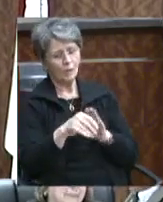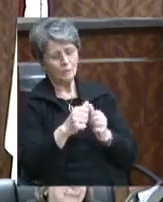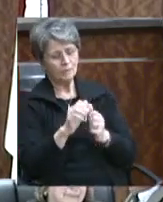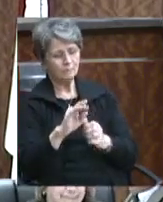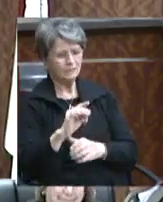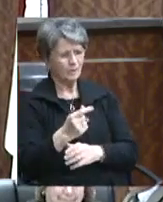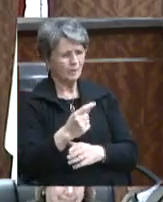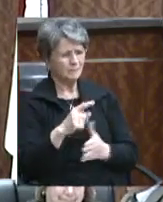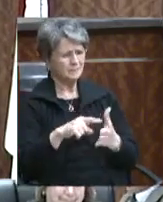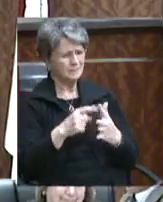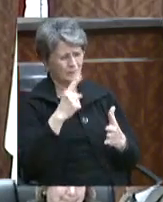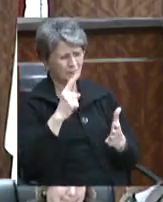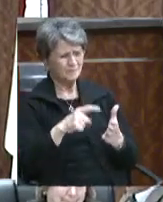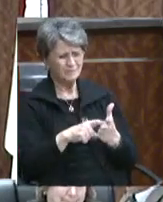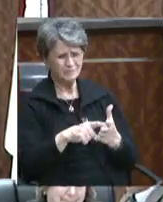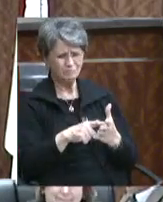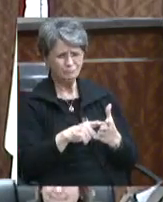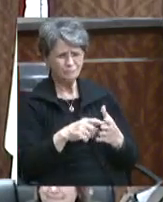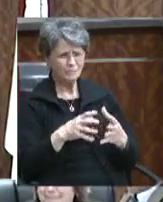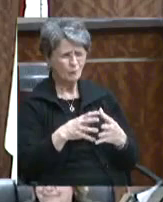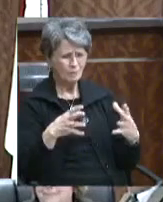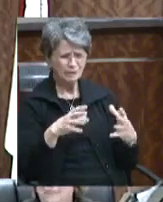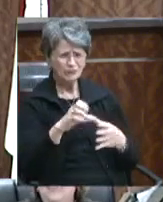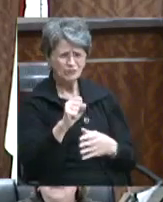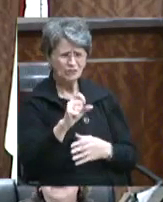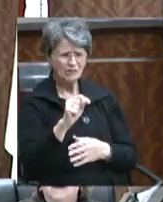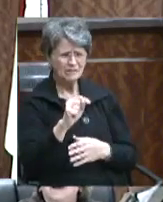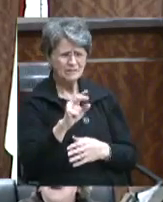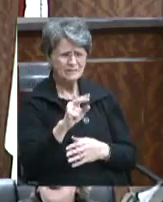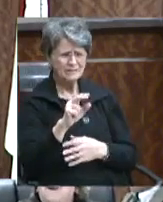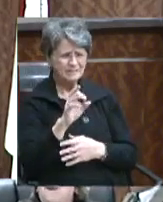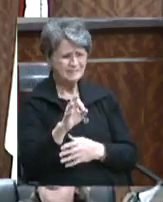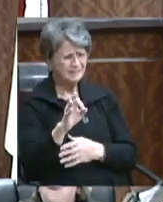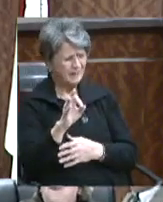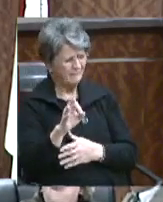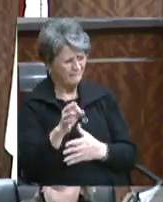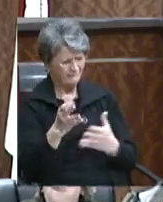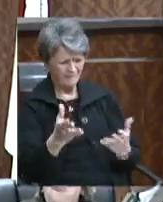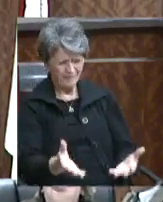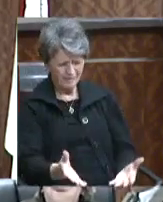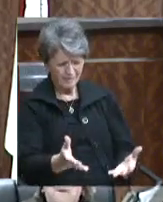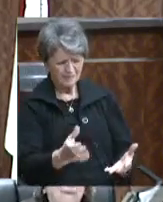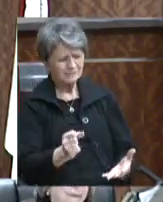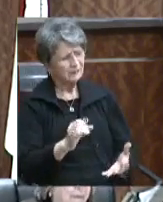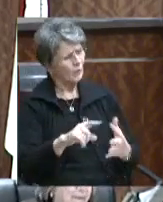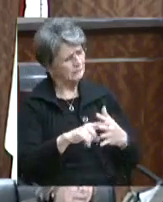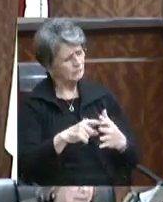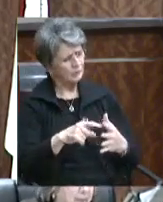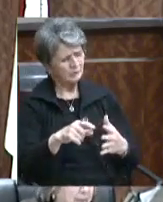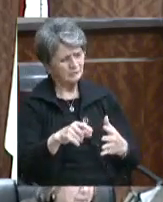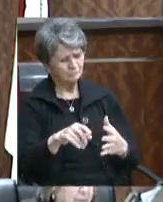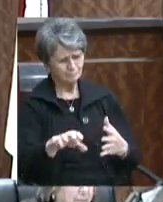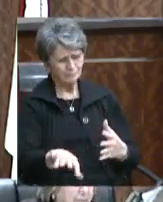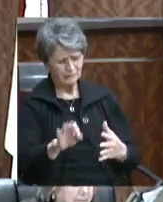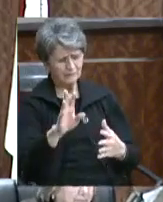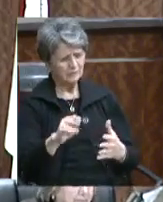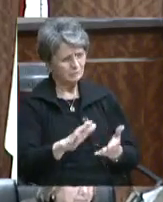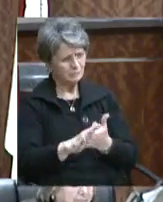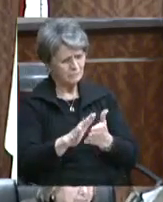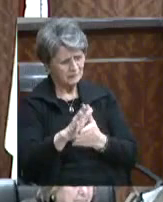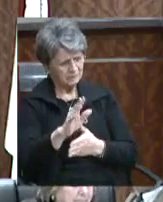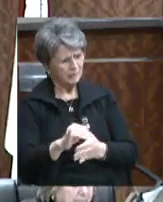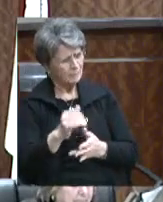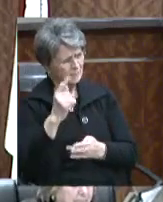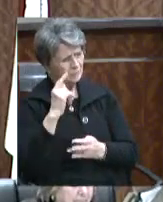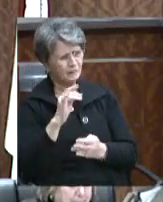noticing how much stuff was on the street. So I started picking it up. And then I thought, this looks like an interesting thing